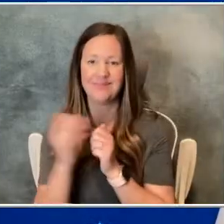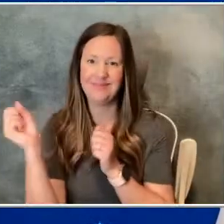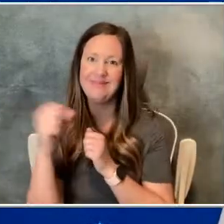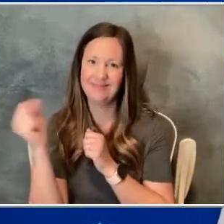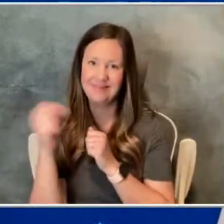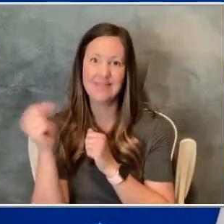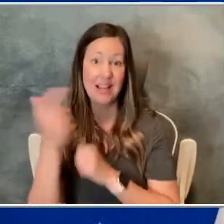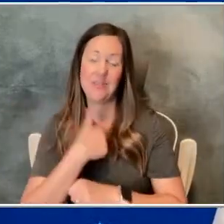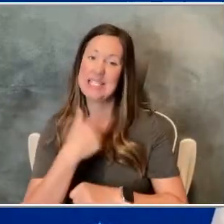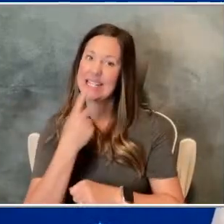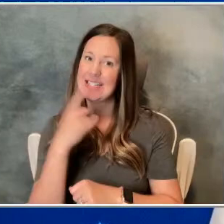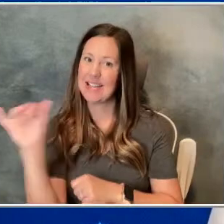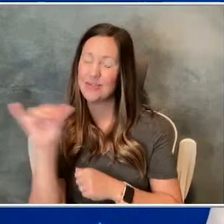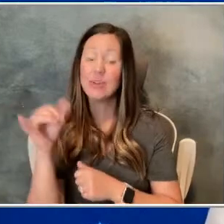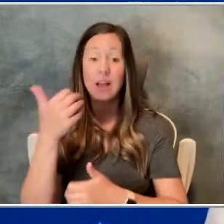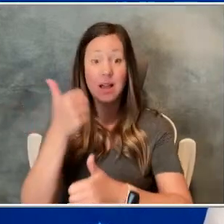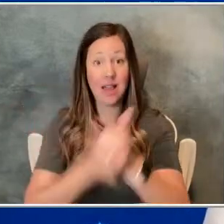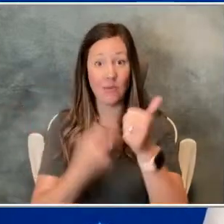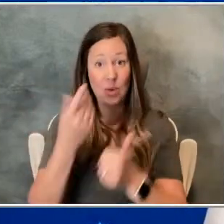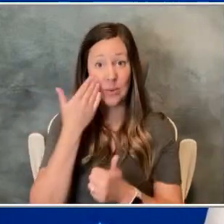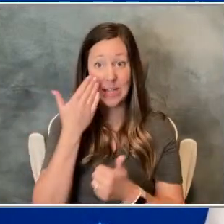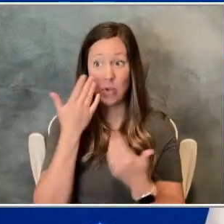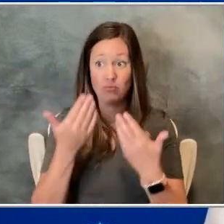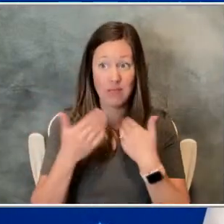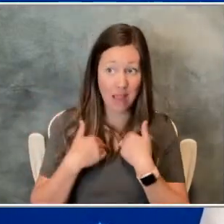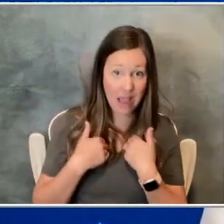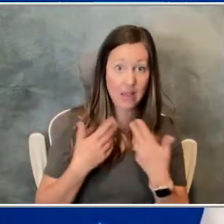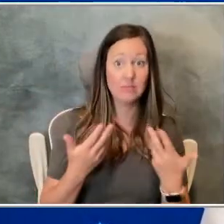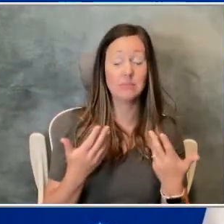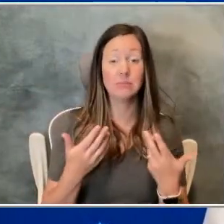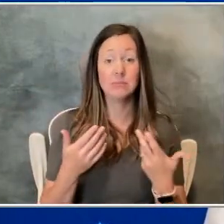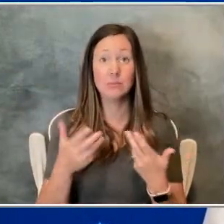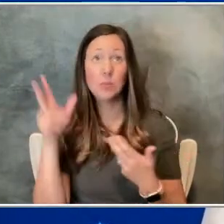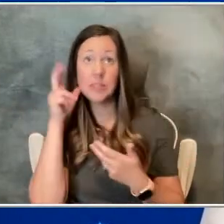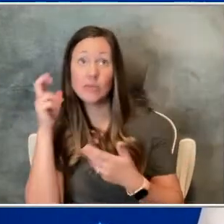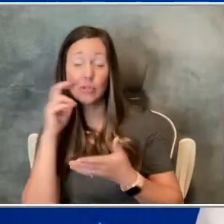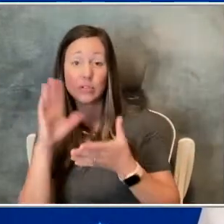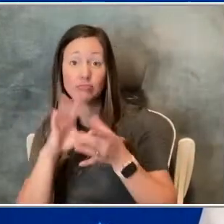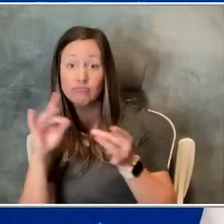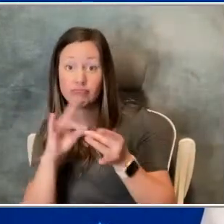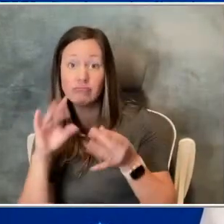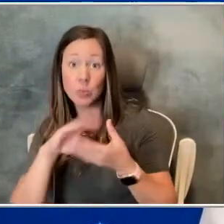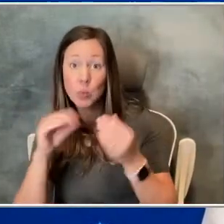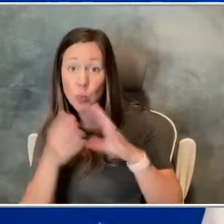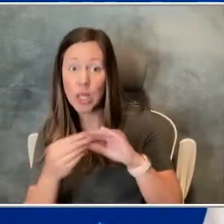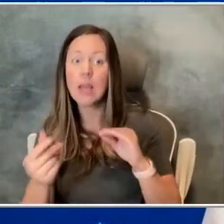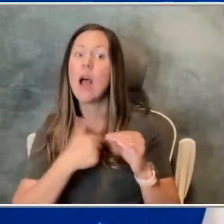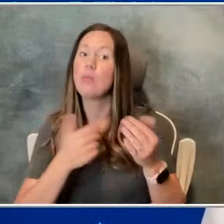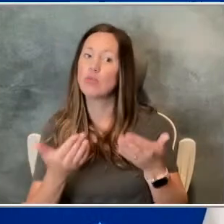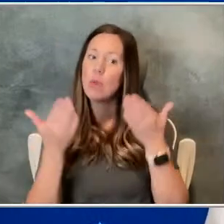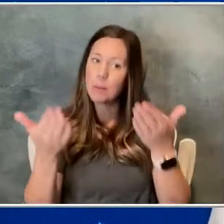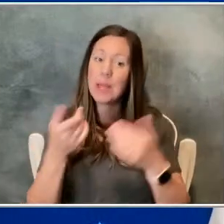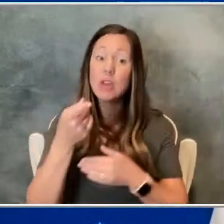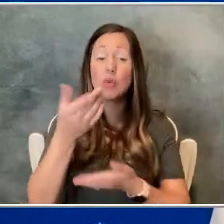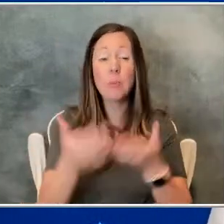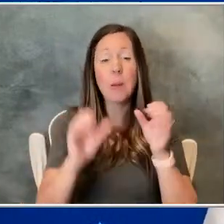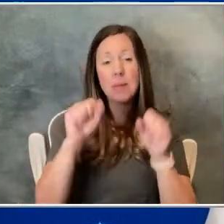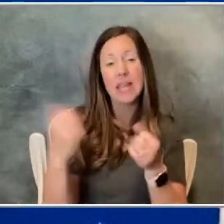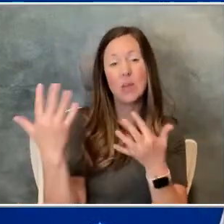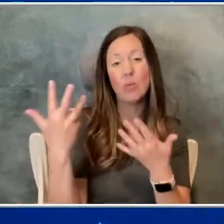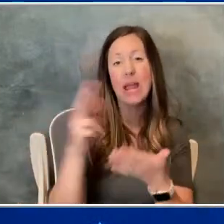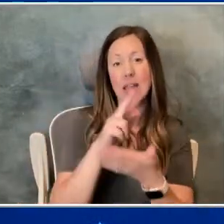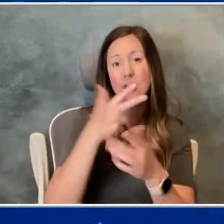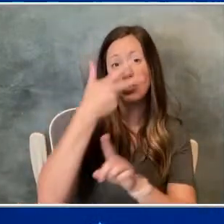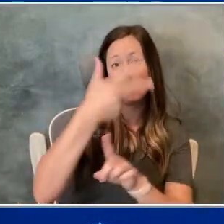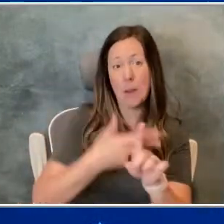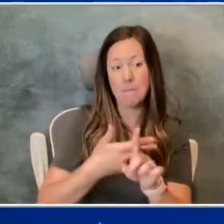With everybody that we know has been having it, we've heard stories. I have been recommending, well, you can probably wait 3 months to get your booster, and so that